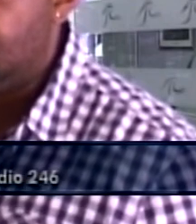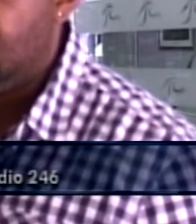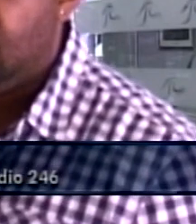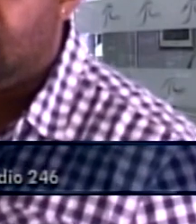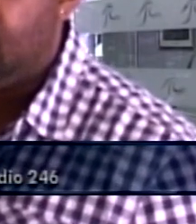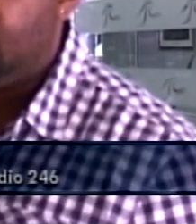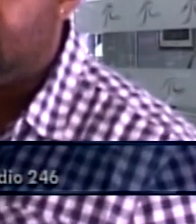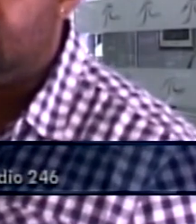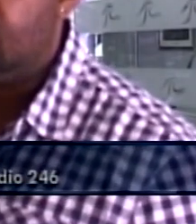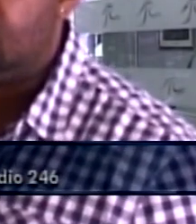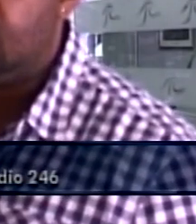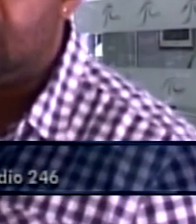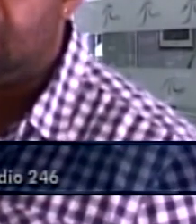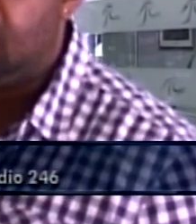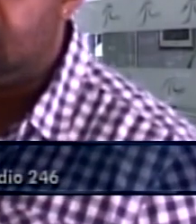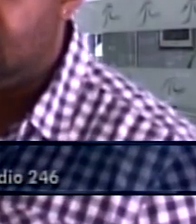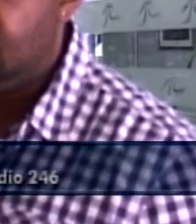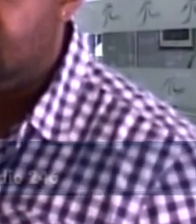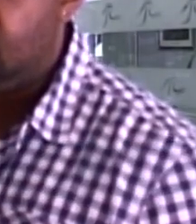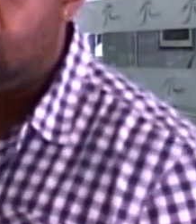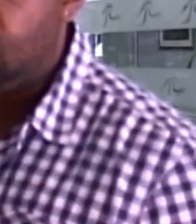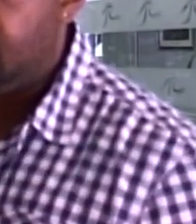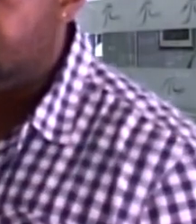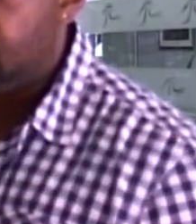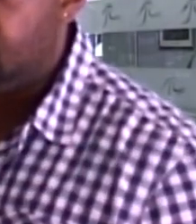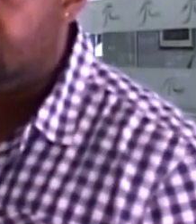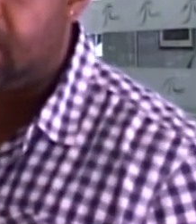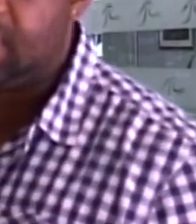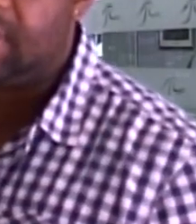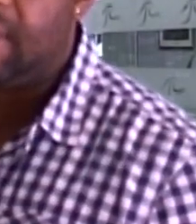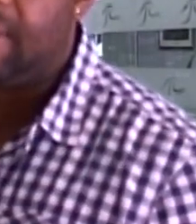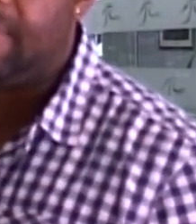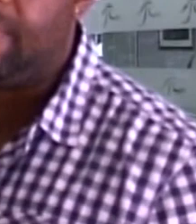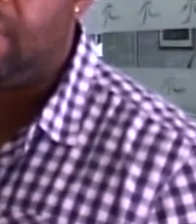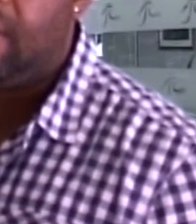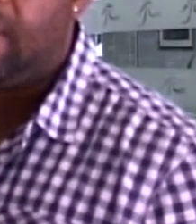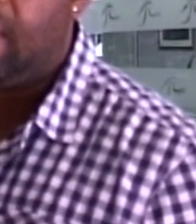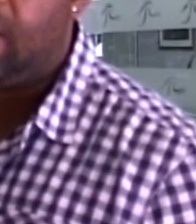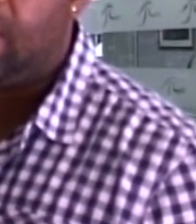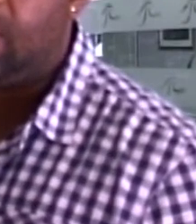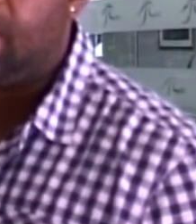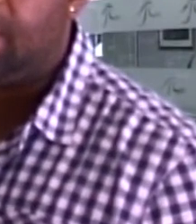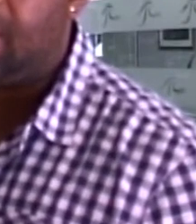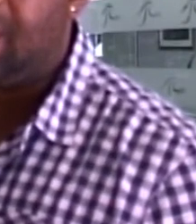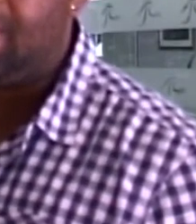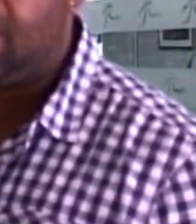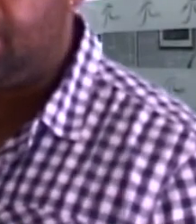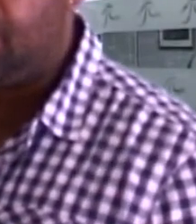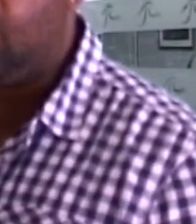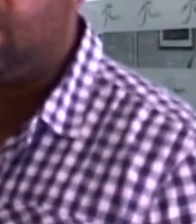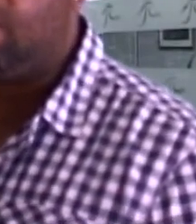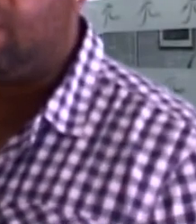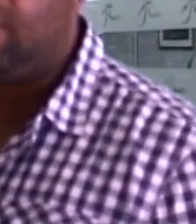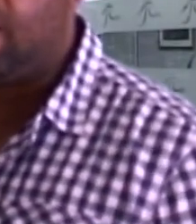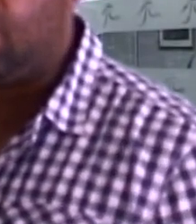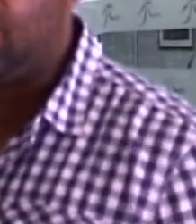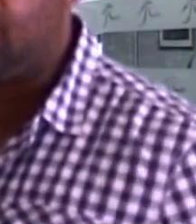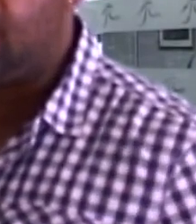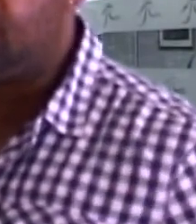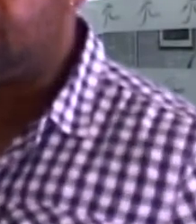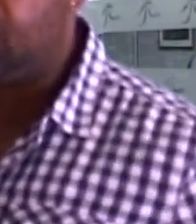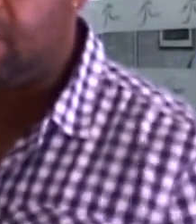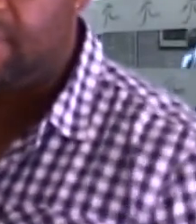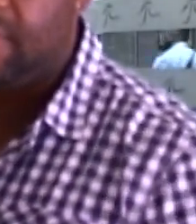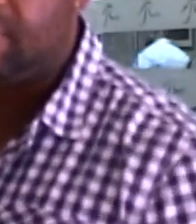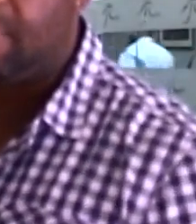Watson. Both of us conceptualized the idea, Homegrown Radio 246. along with other people who would have worked on the artwork. You